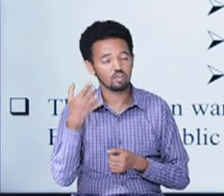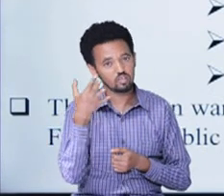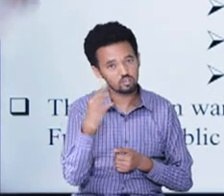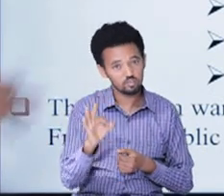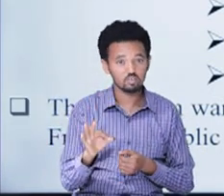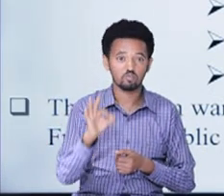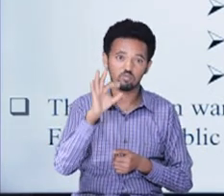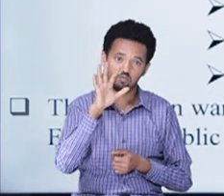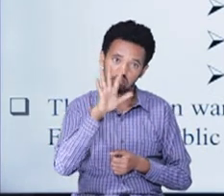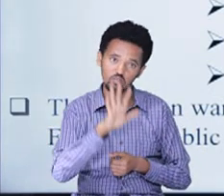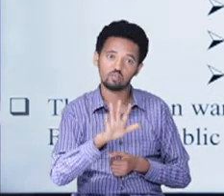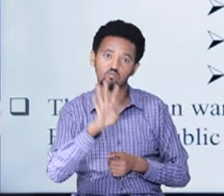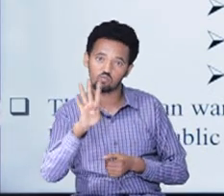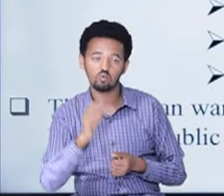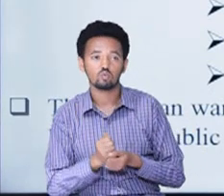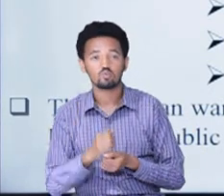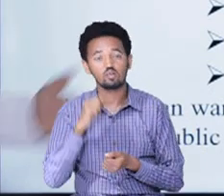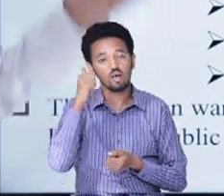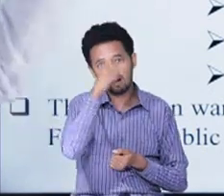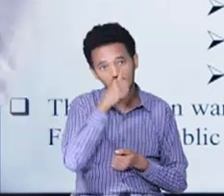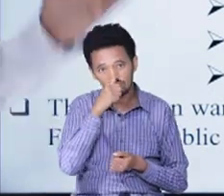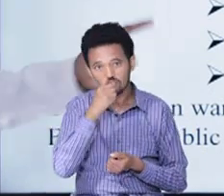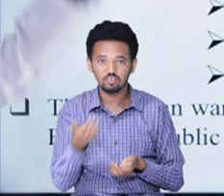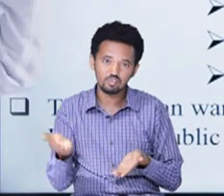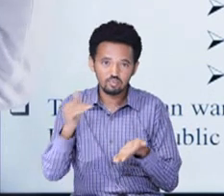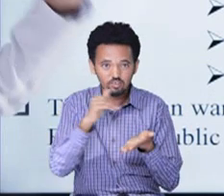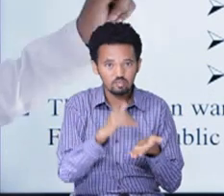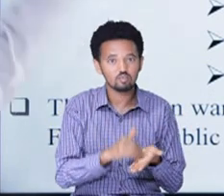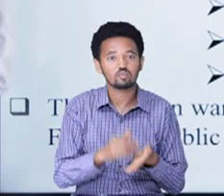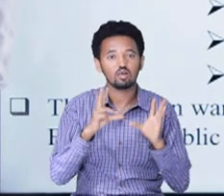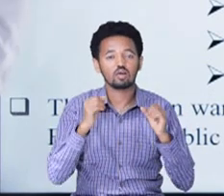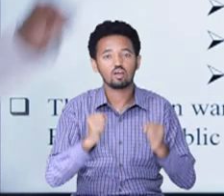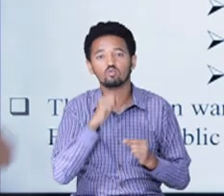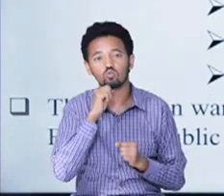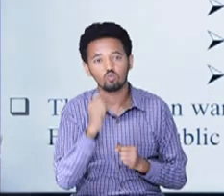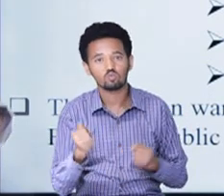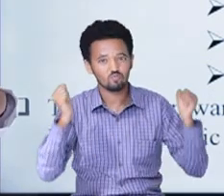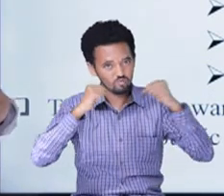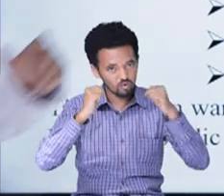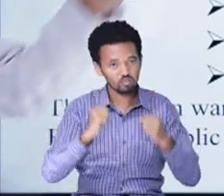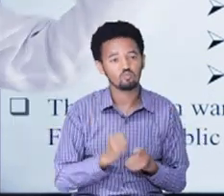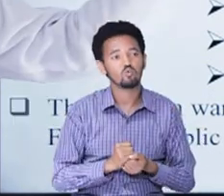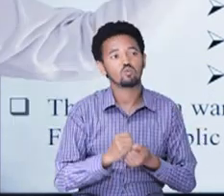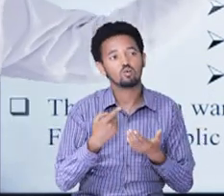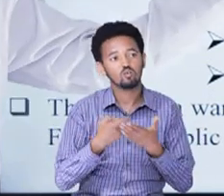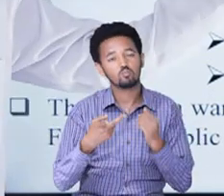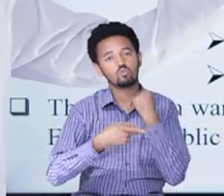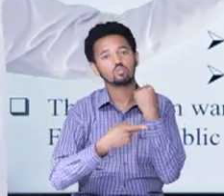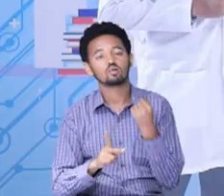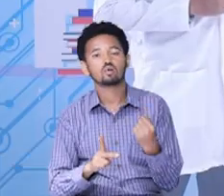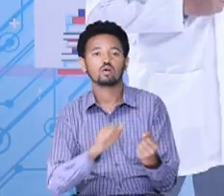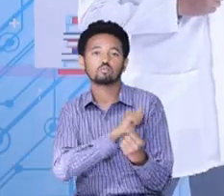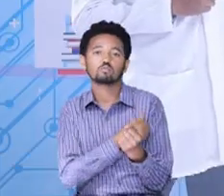1954. The slogans of Algerian Revolution is not and cannot be mere fight for the conquest of political